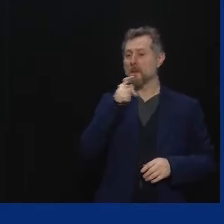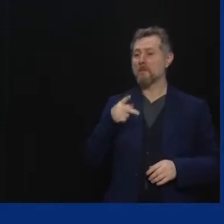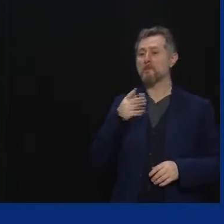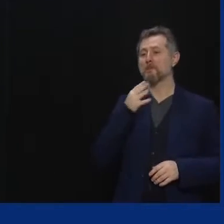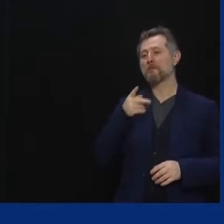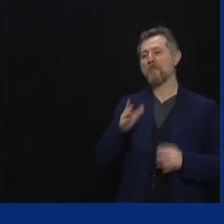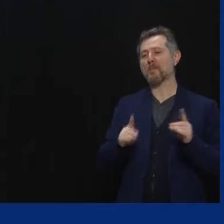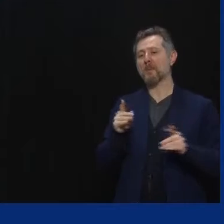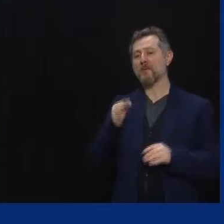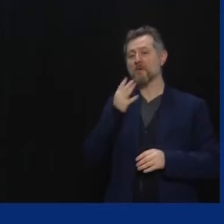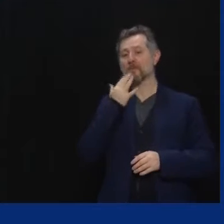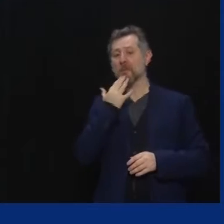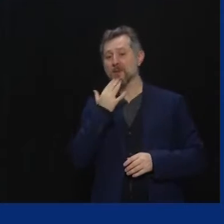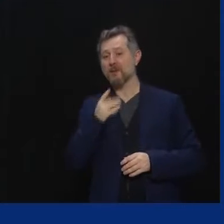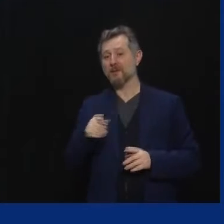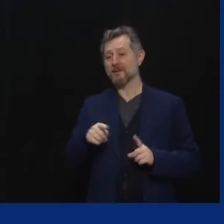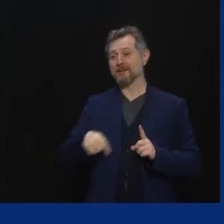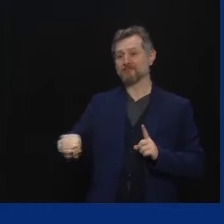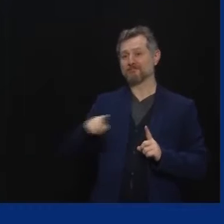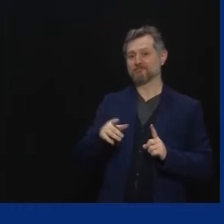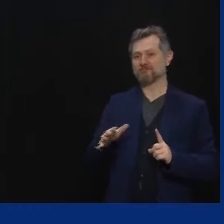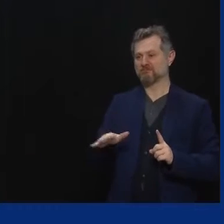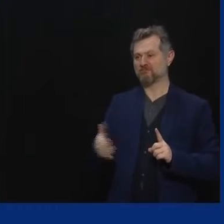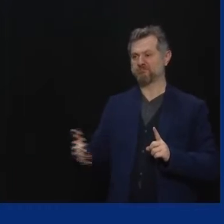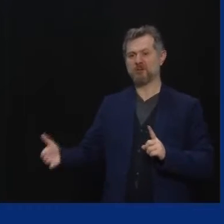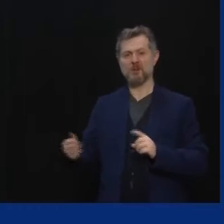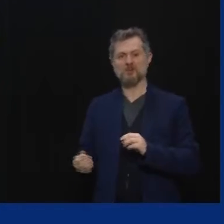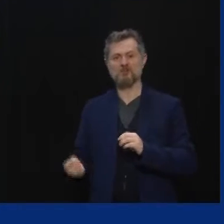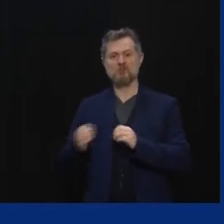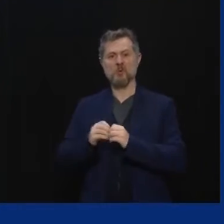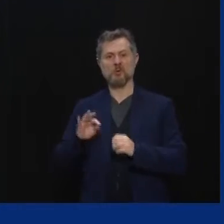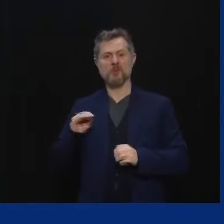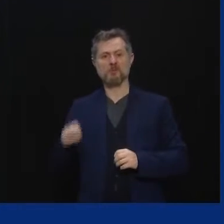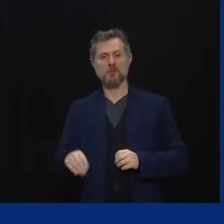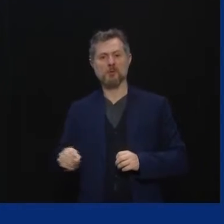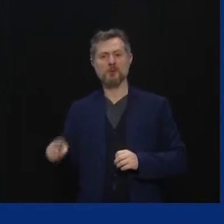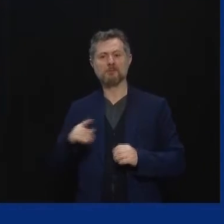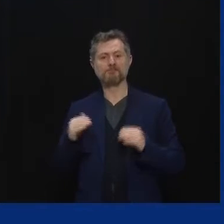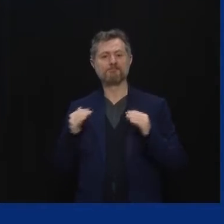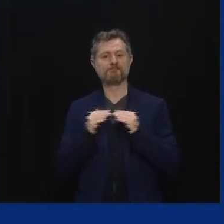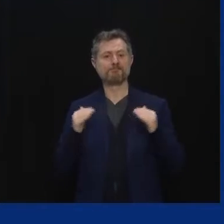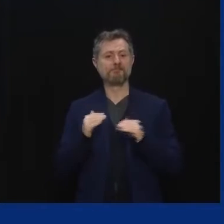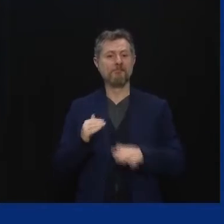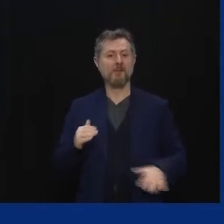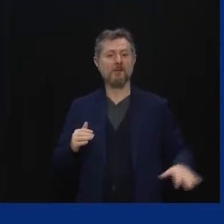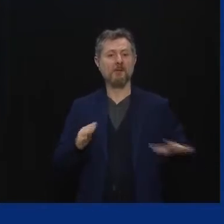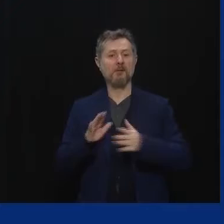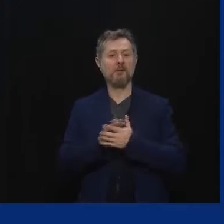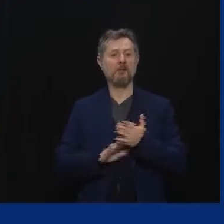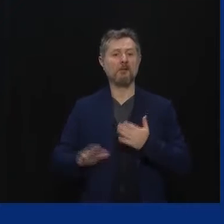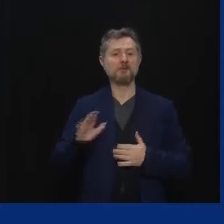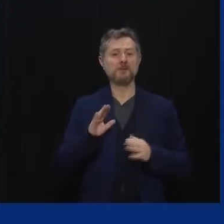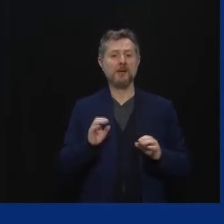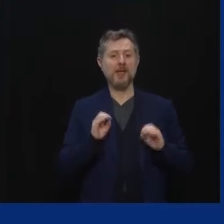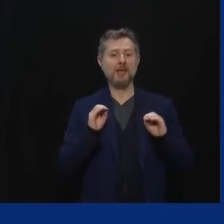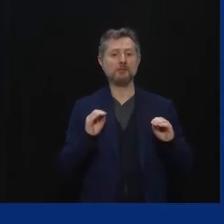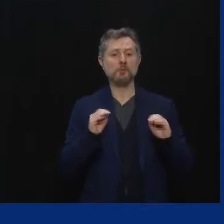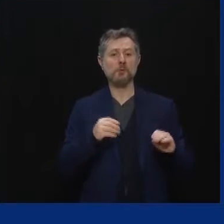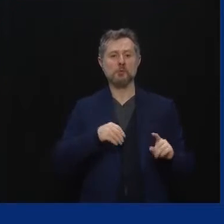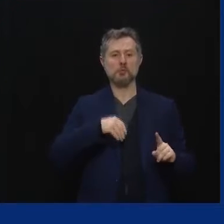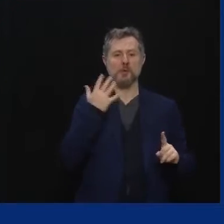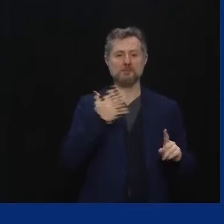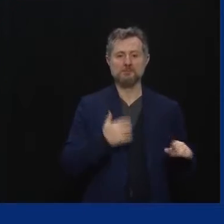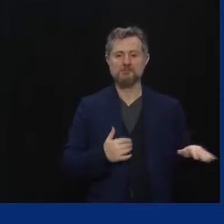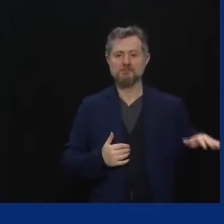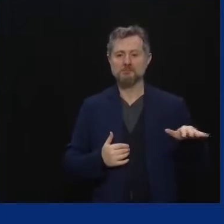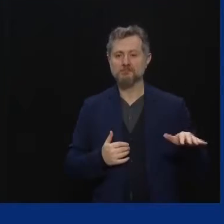we had death rates that are equivalent to that of white college-educated individuals. So it may seem like COVID